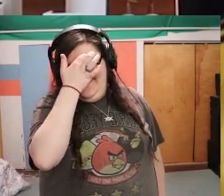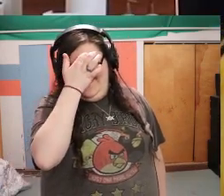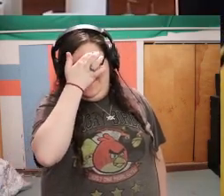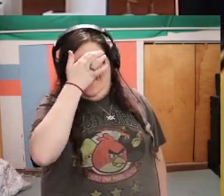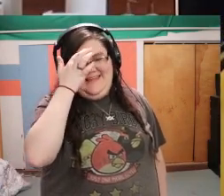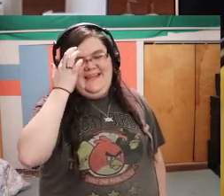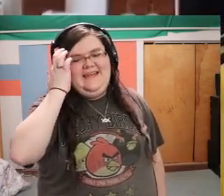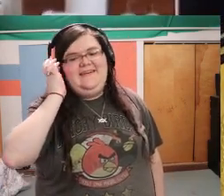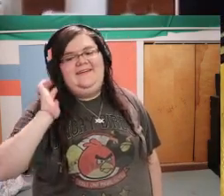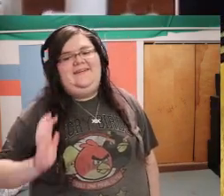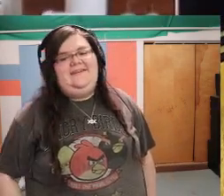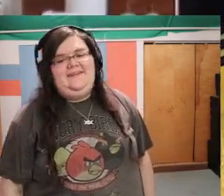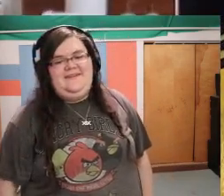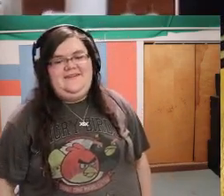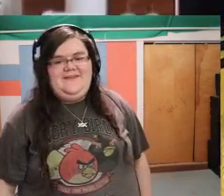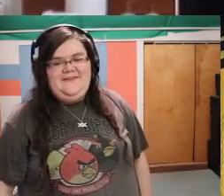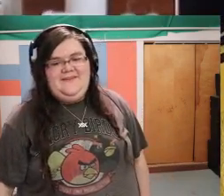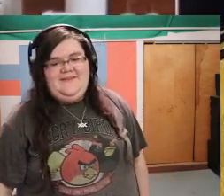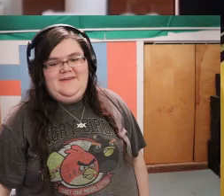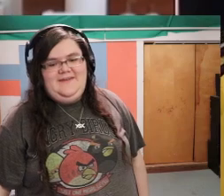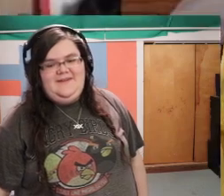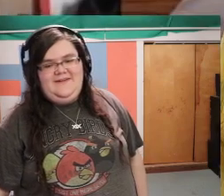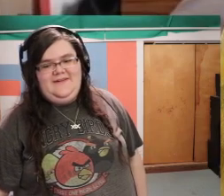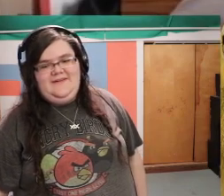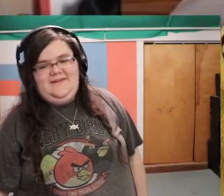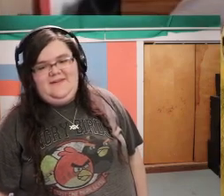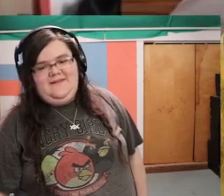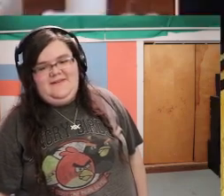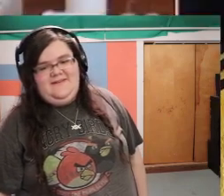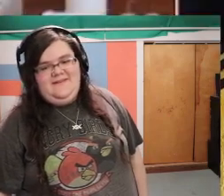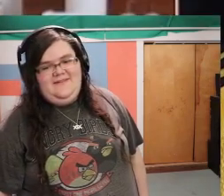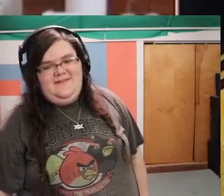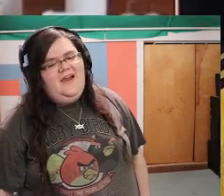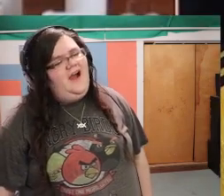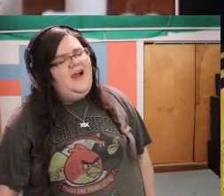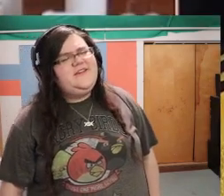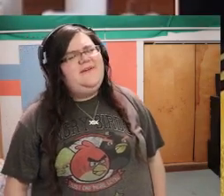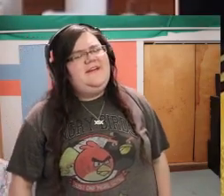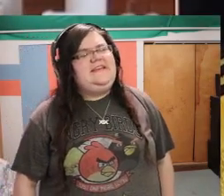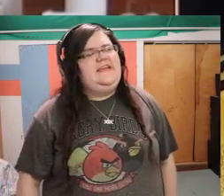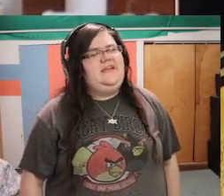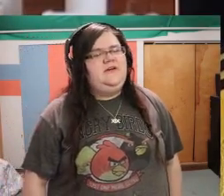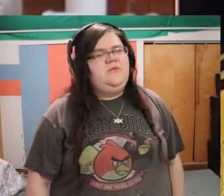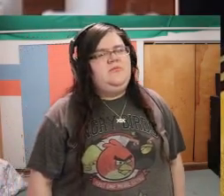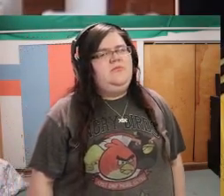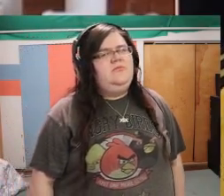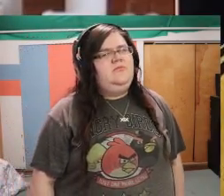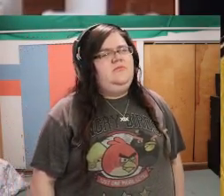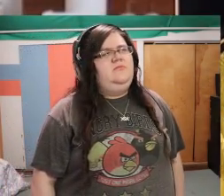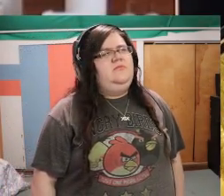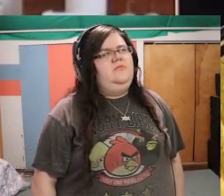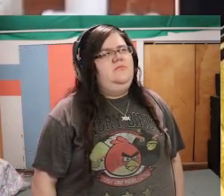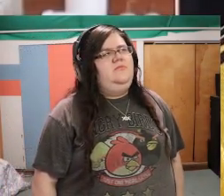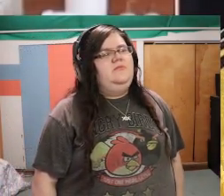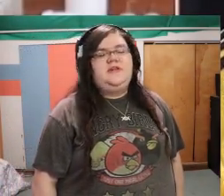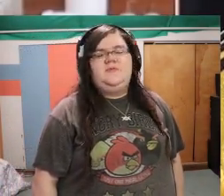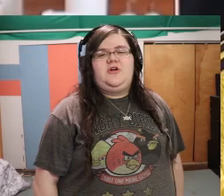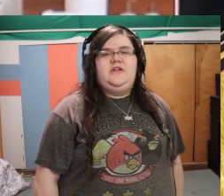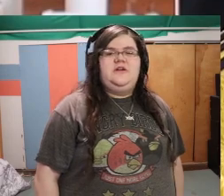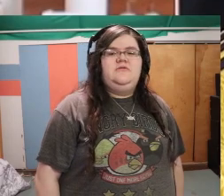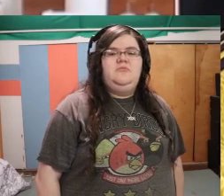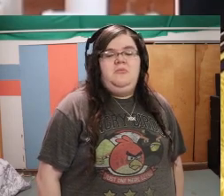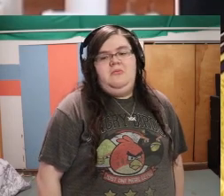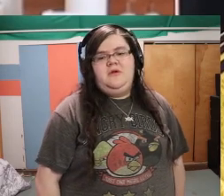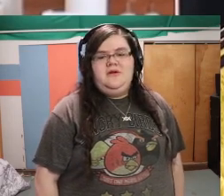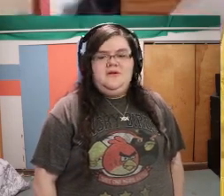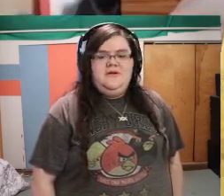that? Oh, what, no, the one, what? So does it not have a camera? Nah, it doesn't. It doesn't. Nah, iPhone 3 it did. Doesn't have a camera. All right. Let me